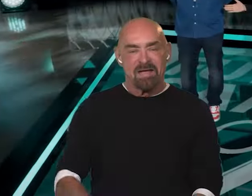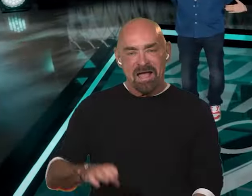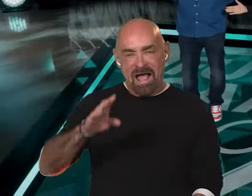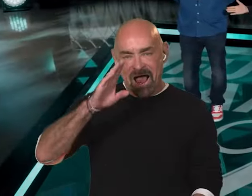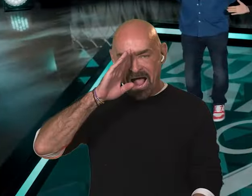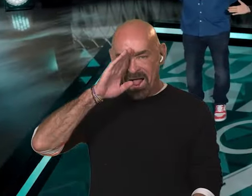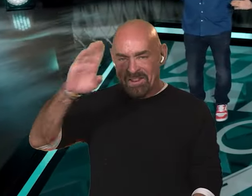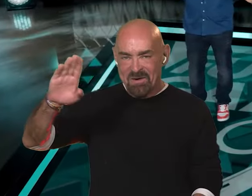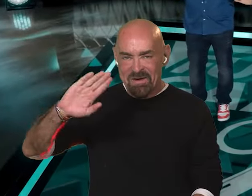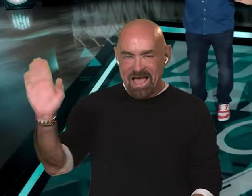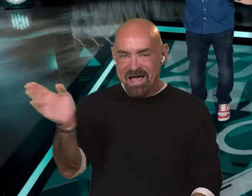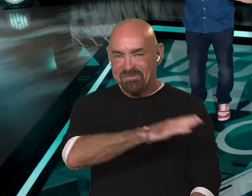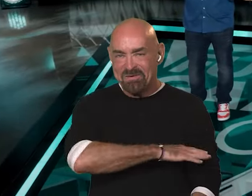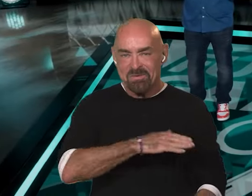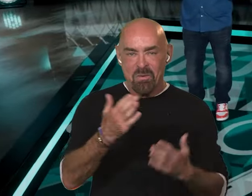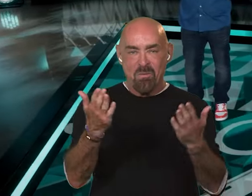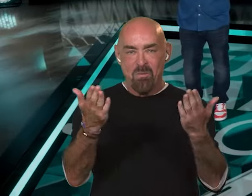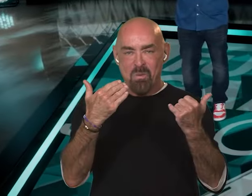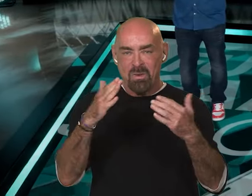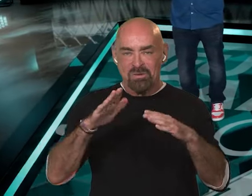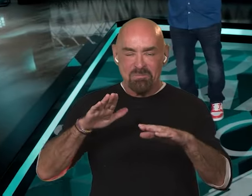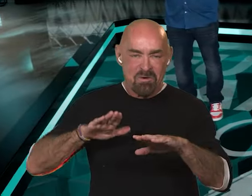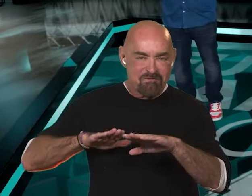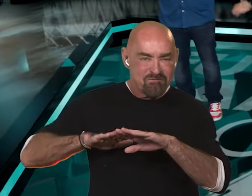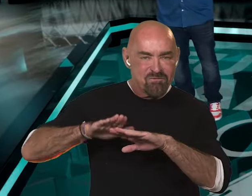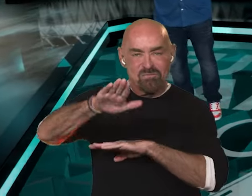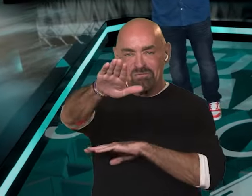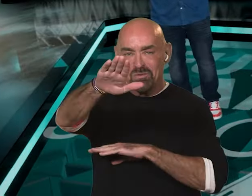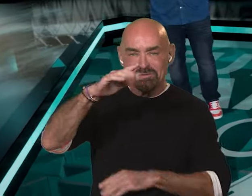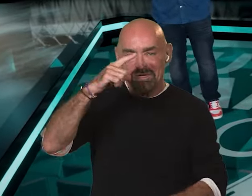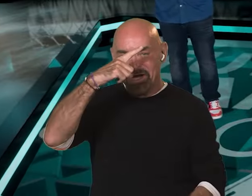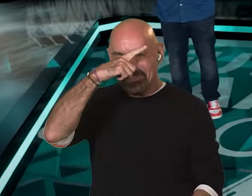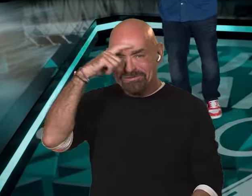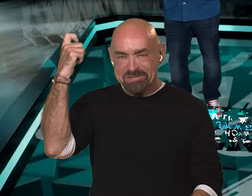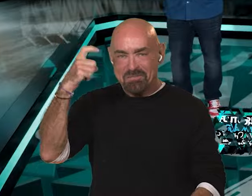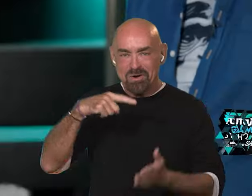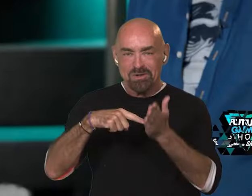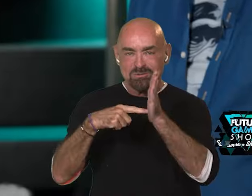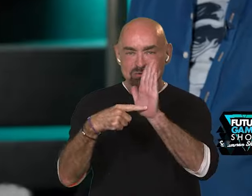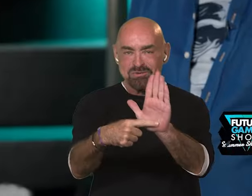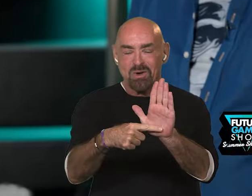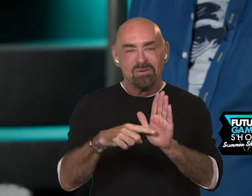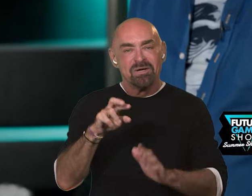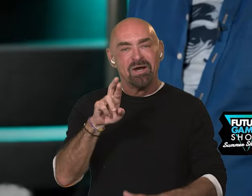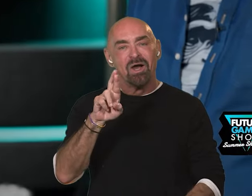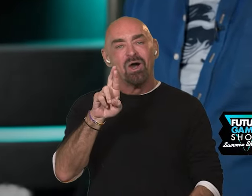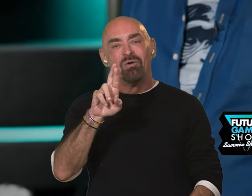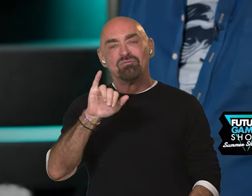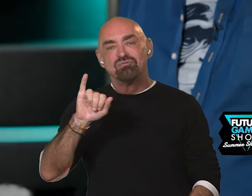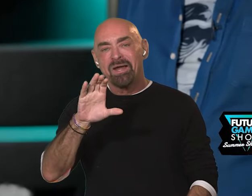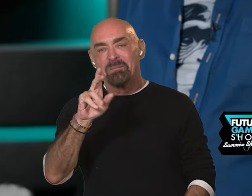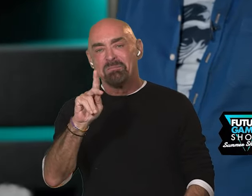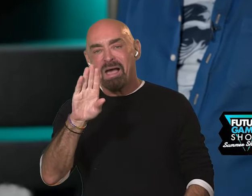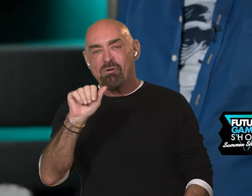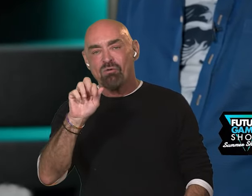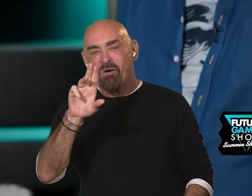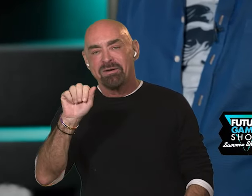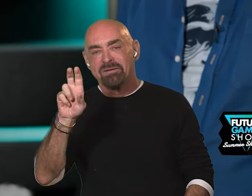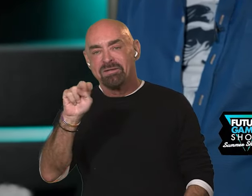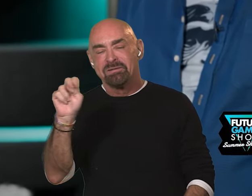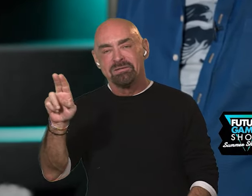Hello, everybody, and welcome to the Future Game Show Summer Showcase. My name is Britt Barron, and I play Tifa Lockhart in the